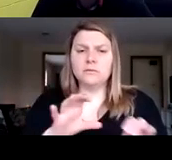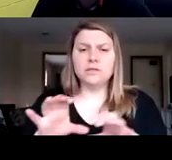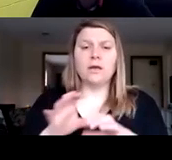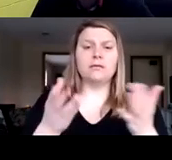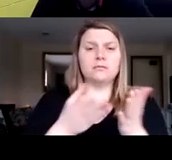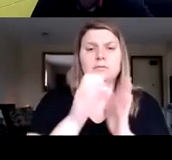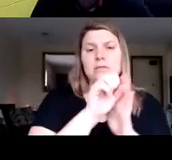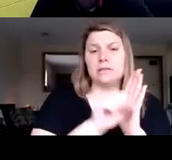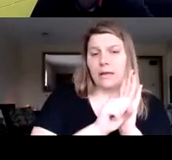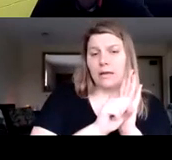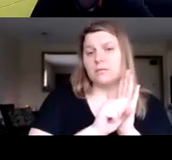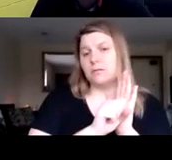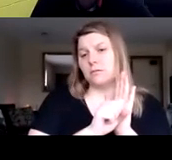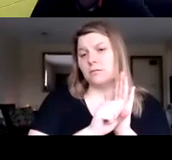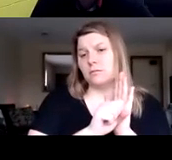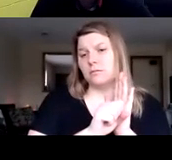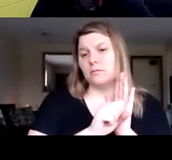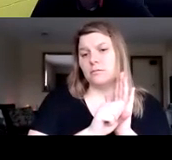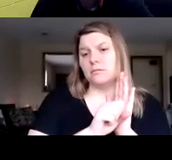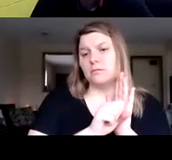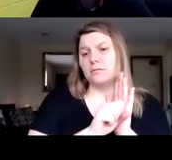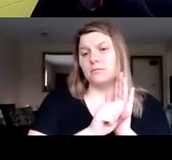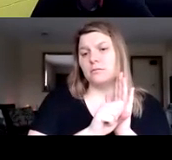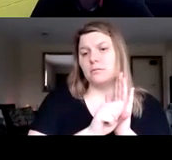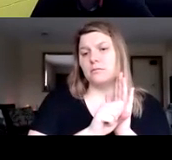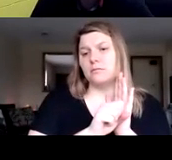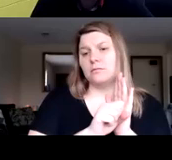stateside, as you're